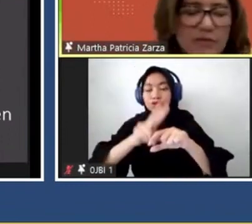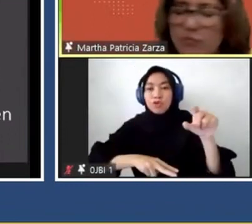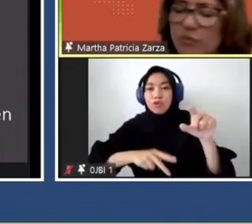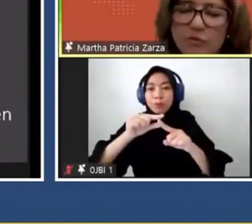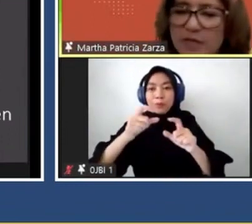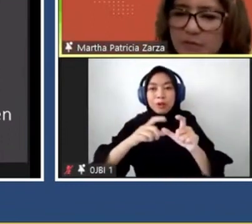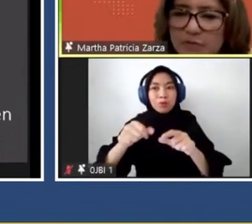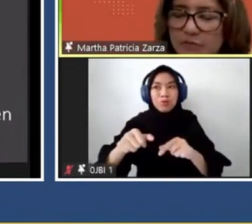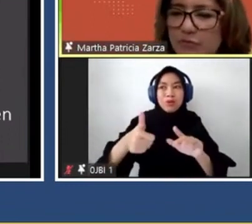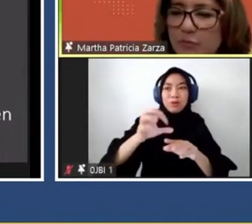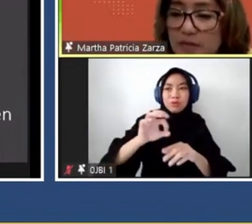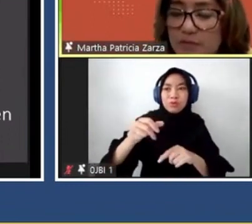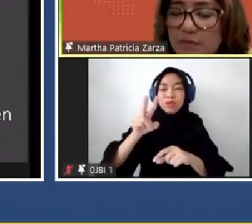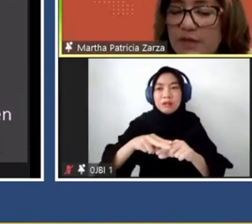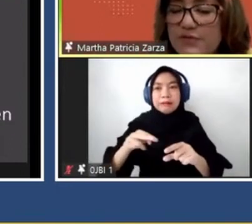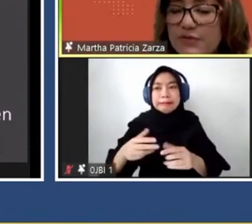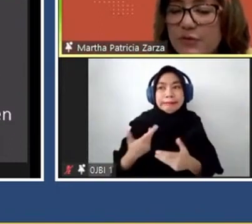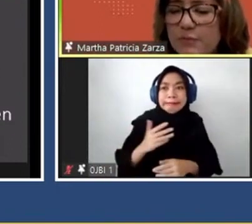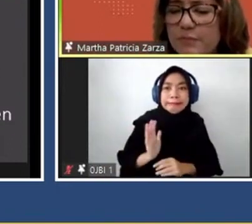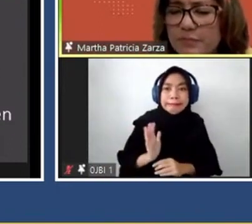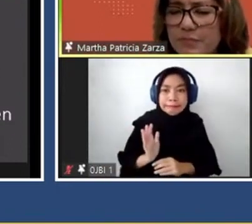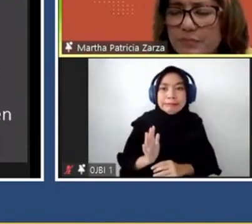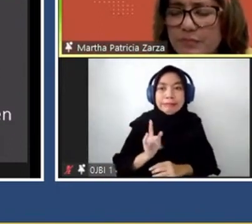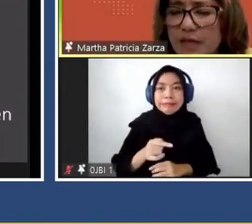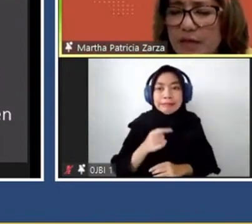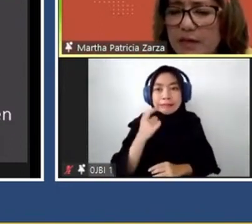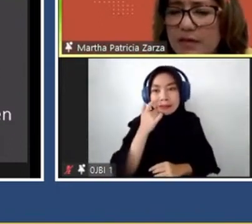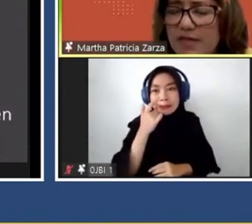for them, that won't be able to pay them. So